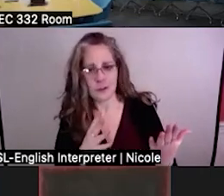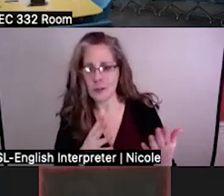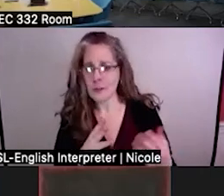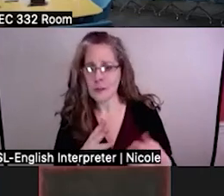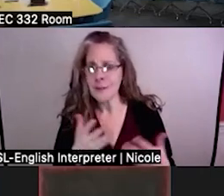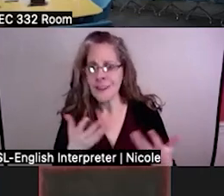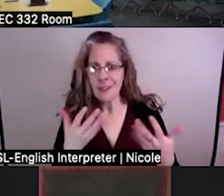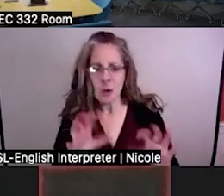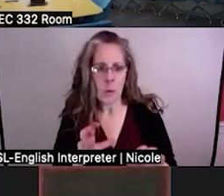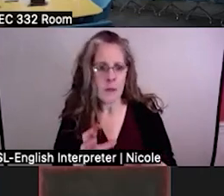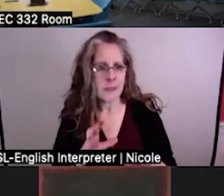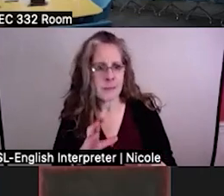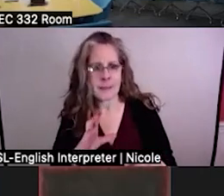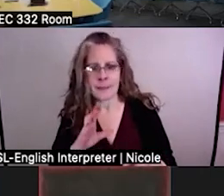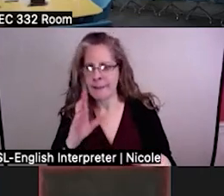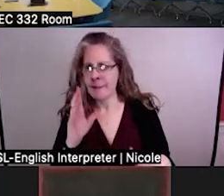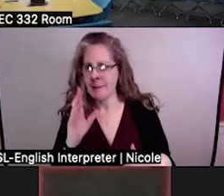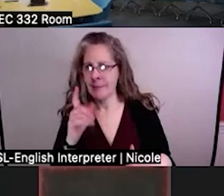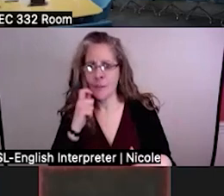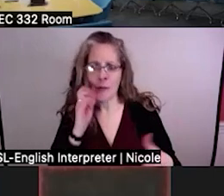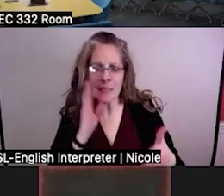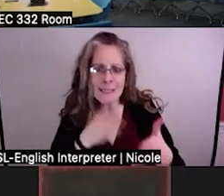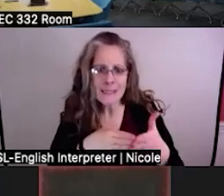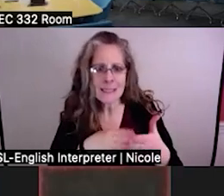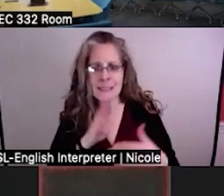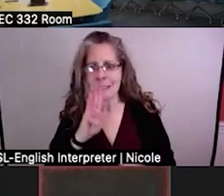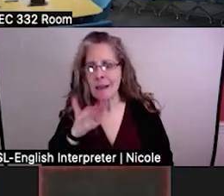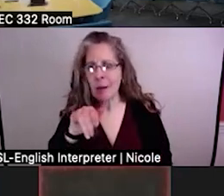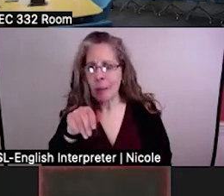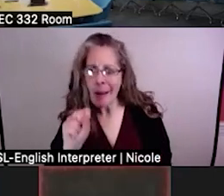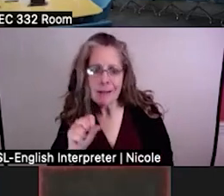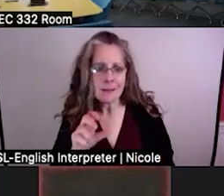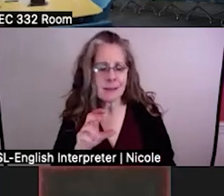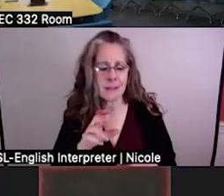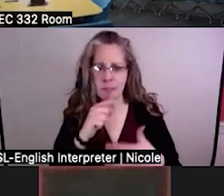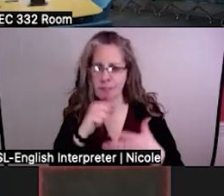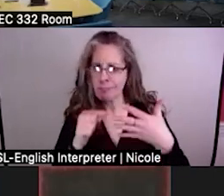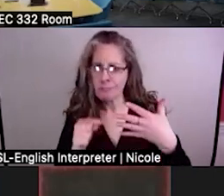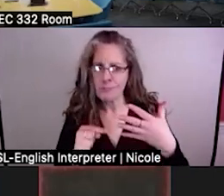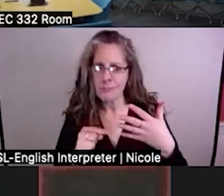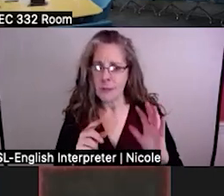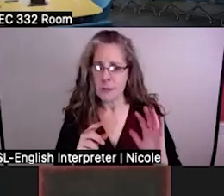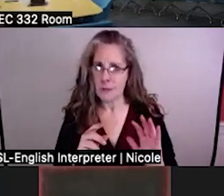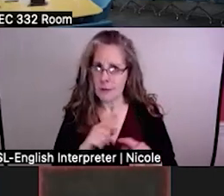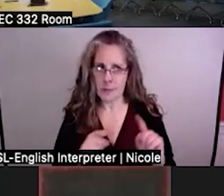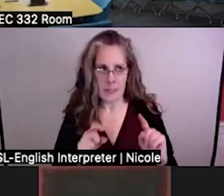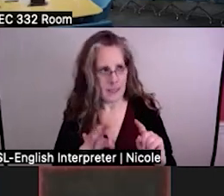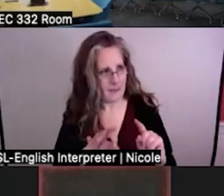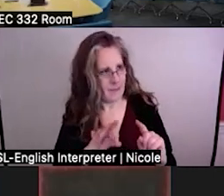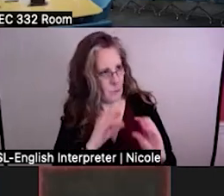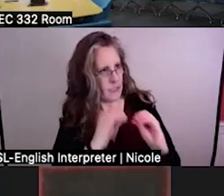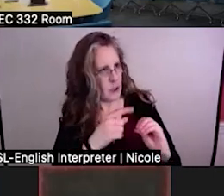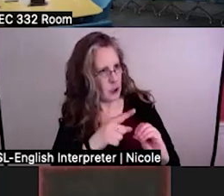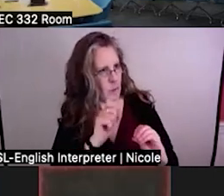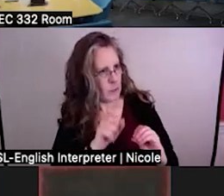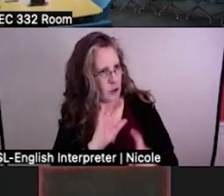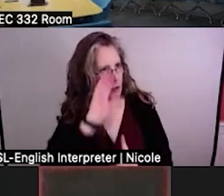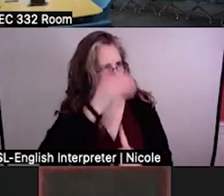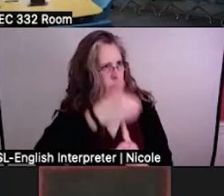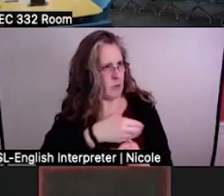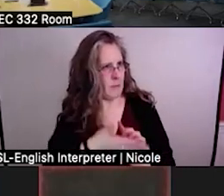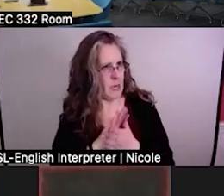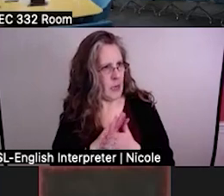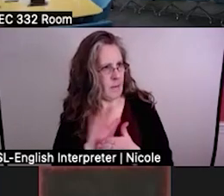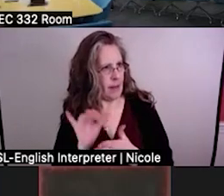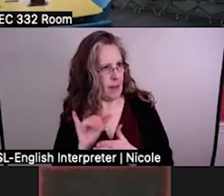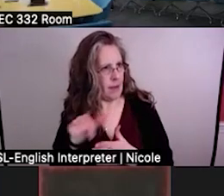racist and biased and all that stuff, right? But that's what we're being when we're teaching someone that you need to mask in order to be a good, successful